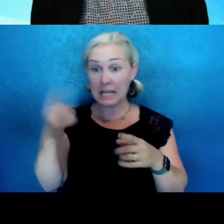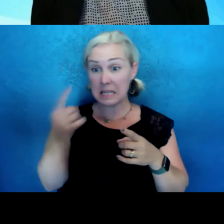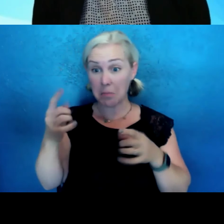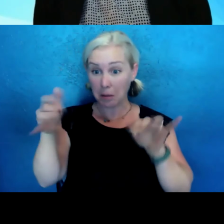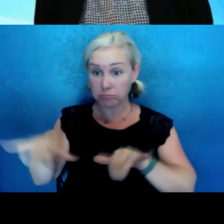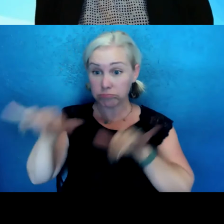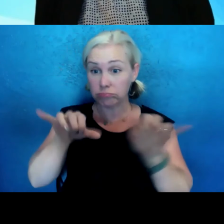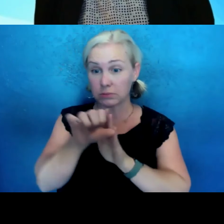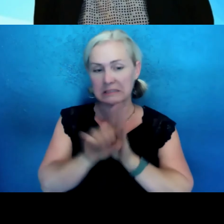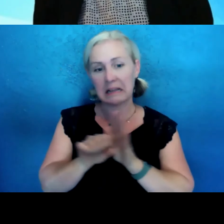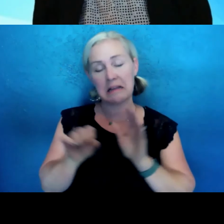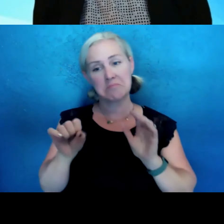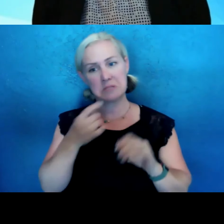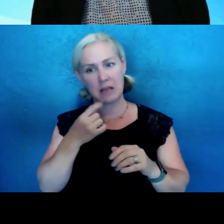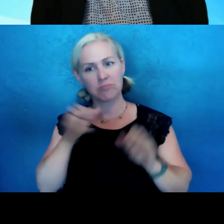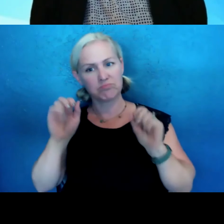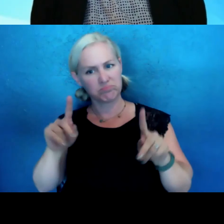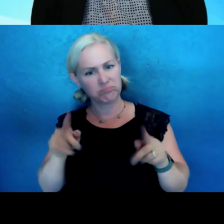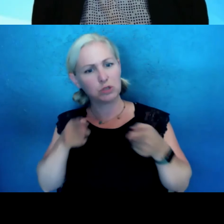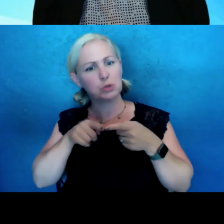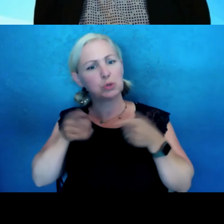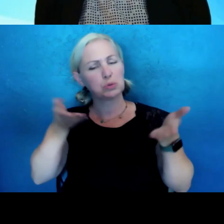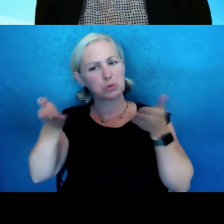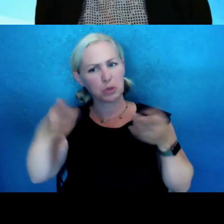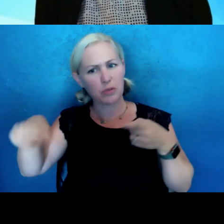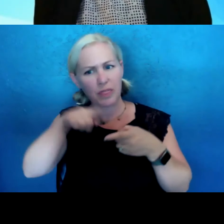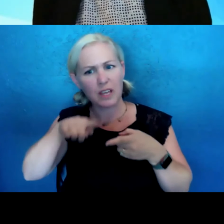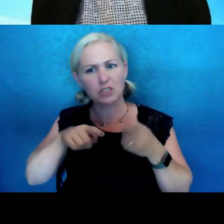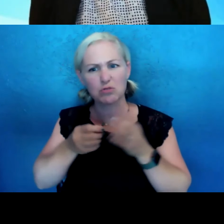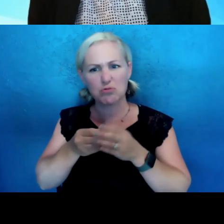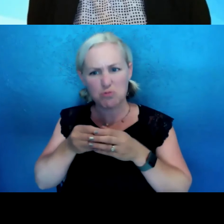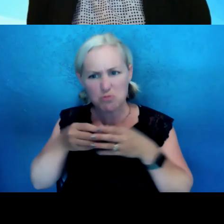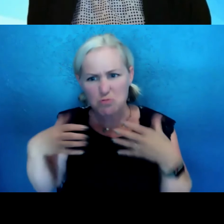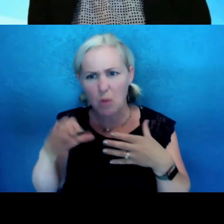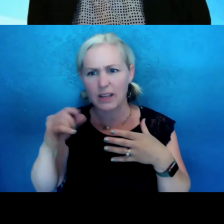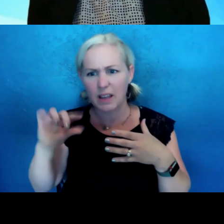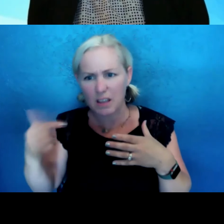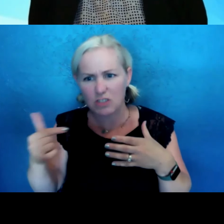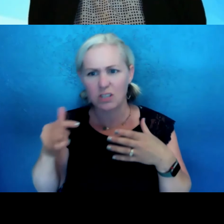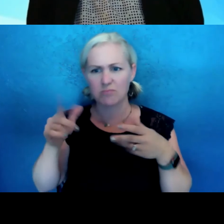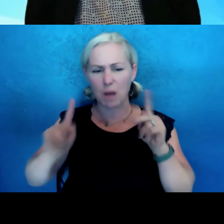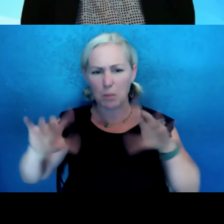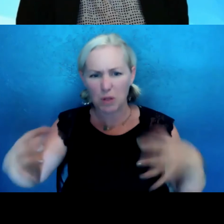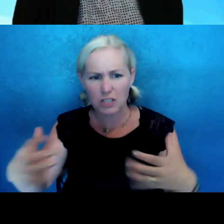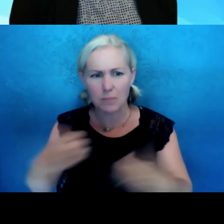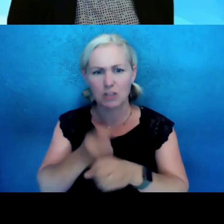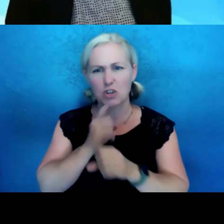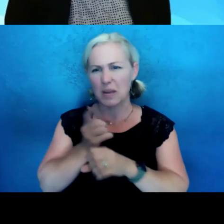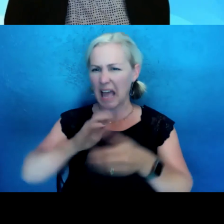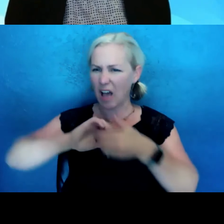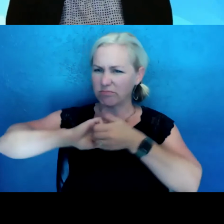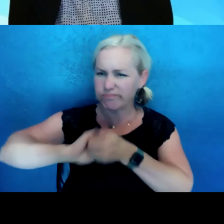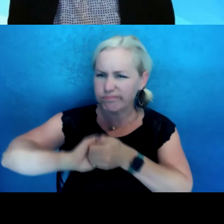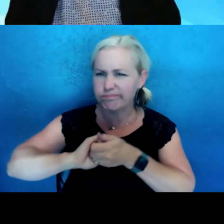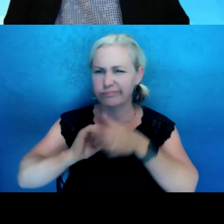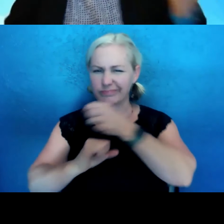in order to serve this growing, diversifying population, we need to make sure every community has that partnership, that foundation partnership with Area 8.